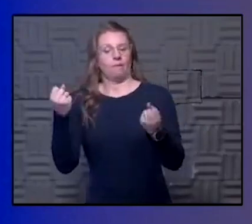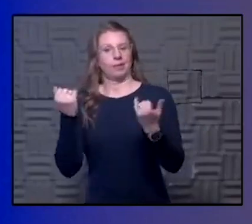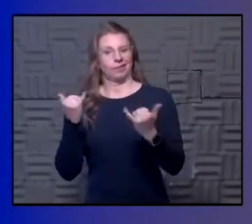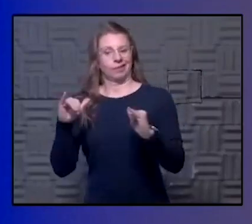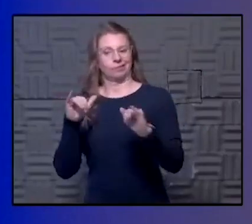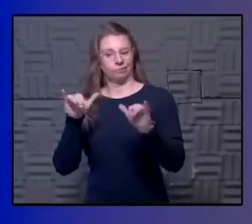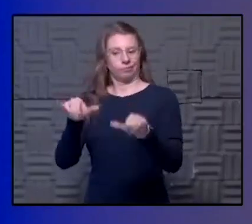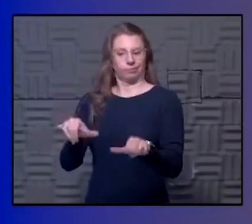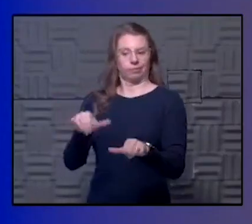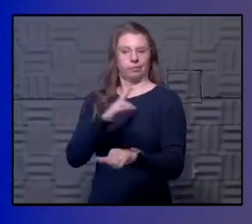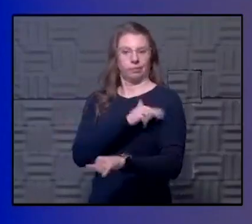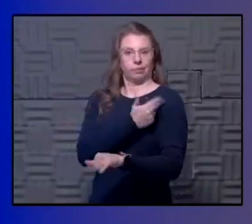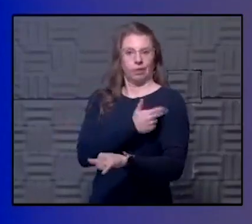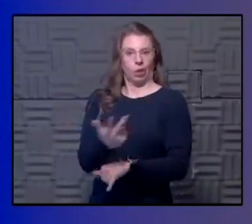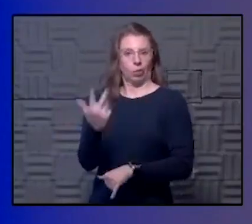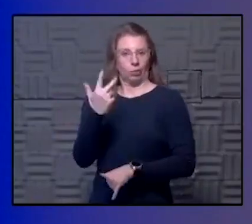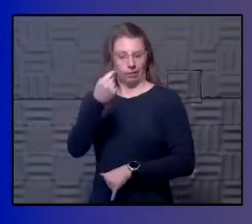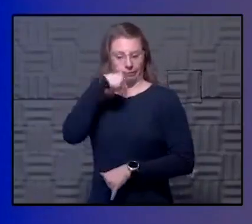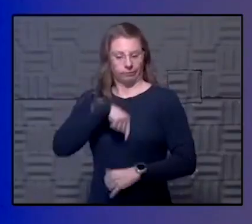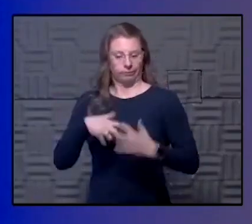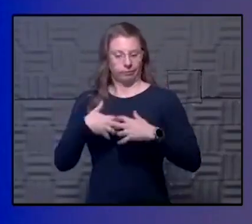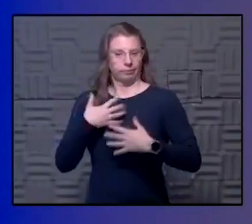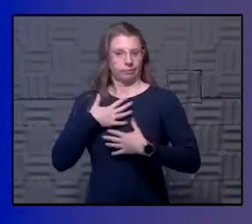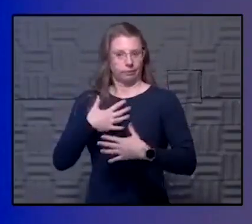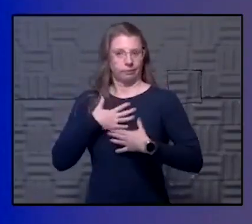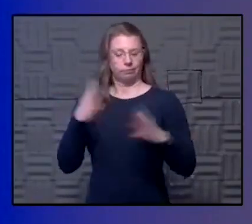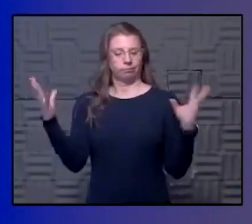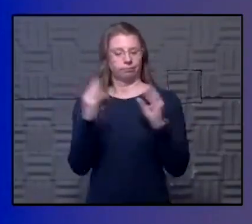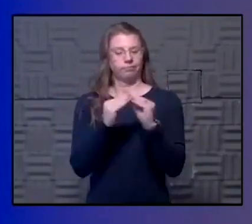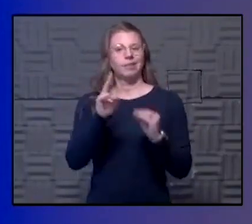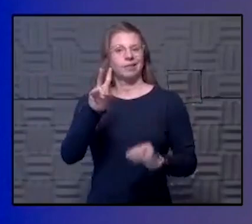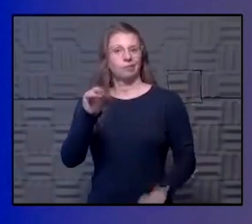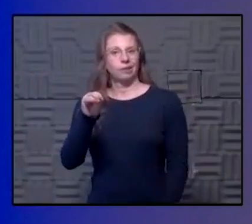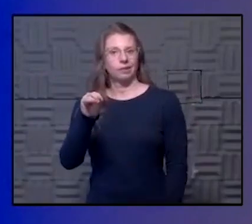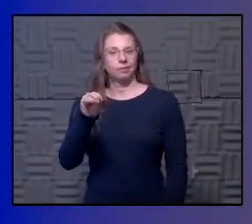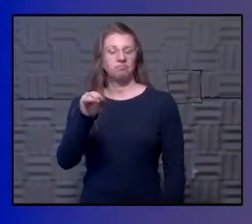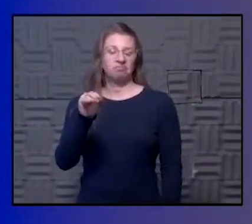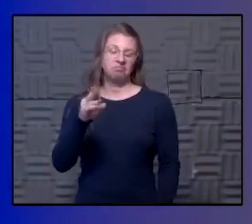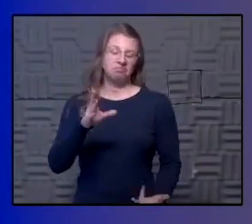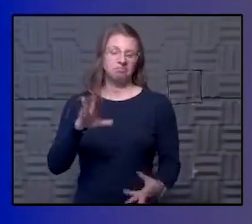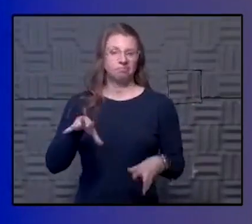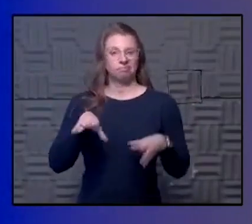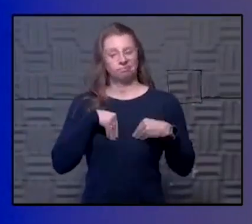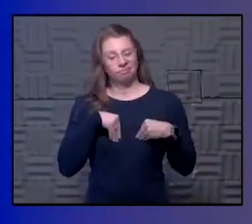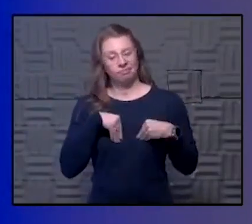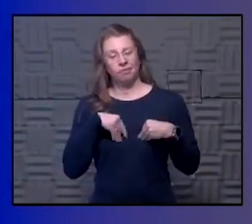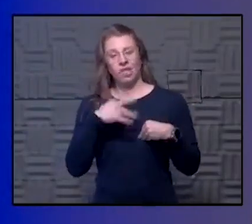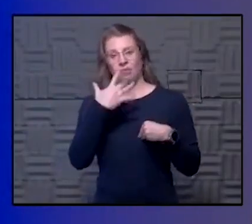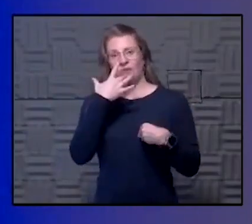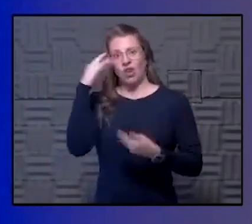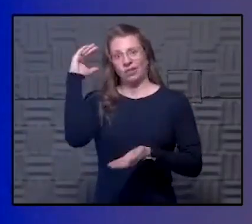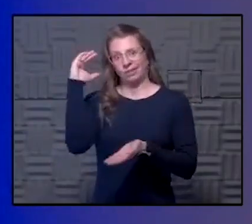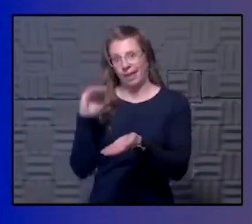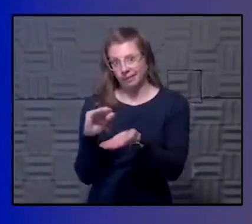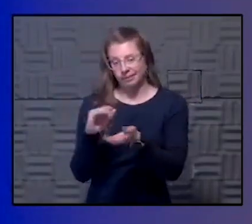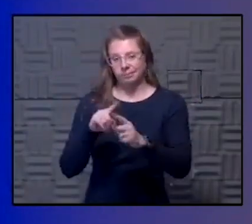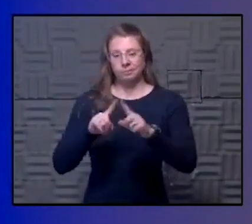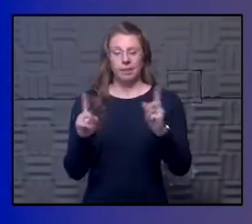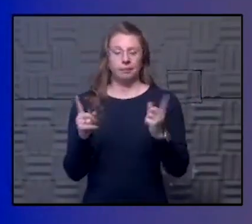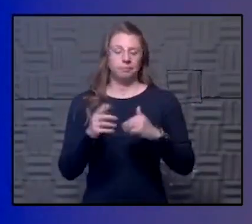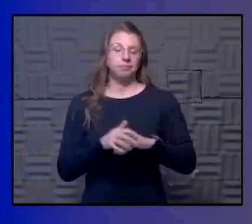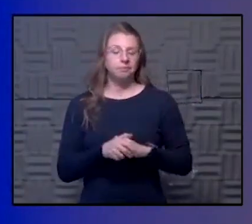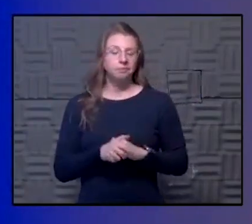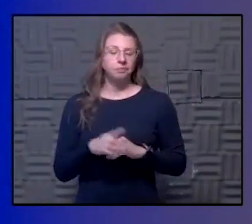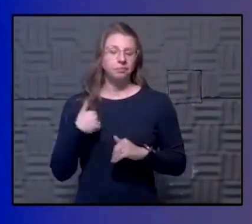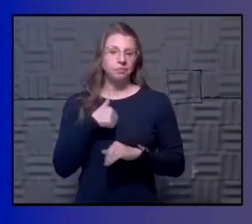still in the hospital with 3 on the ventilator. So 70 total, which, is livable. We certainly would like it less than that, but I think